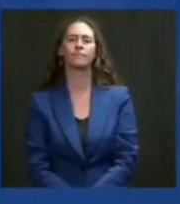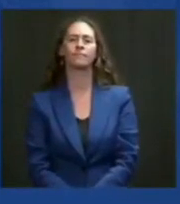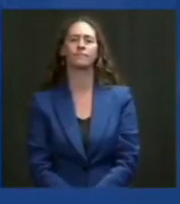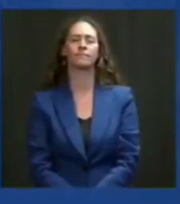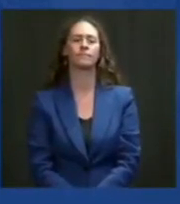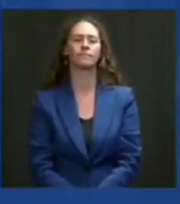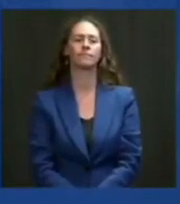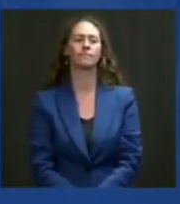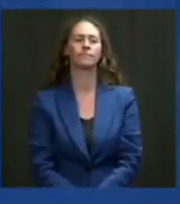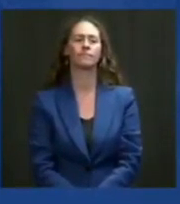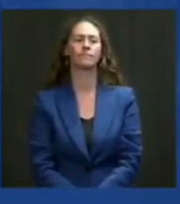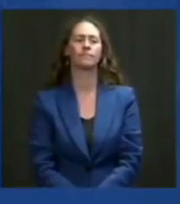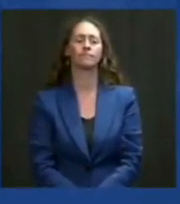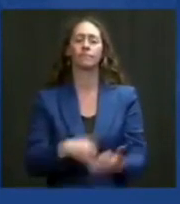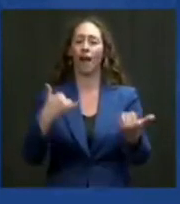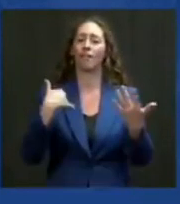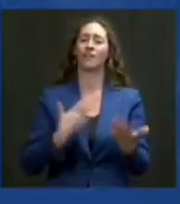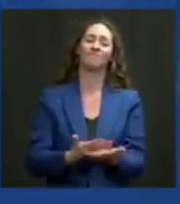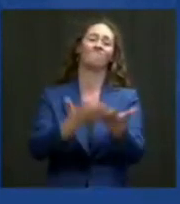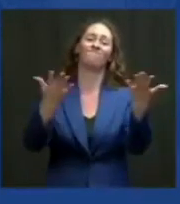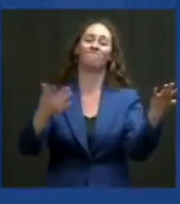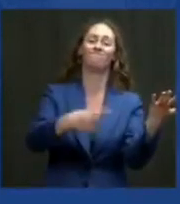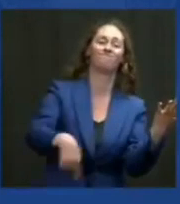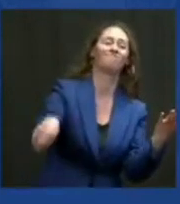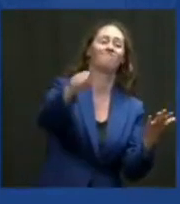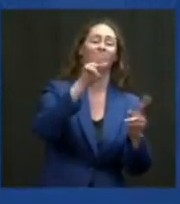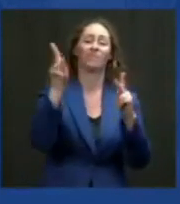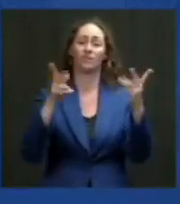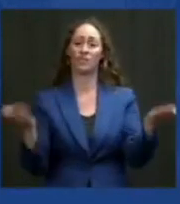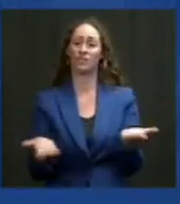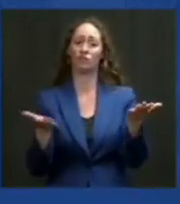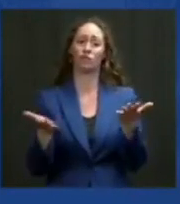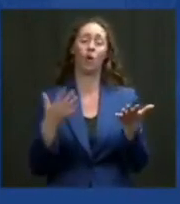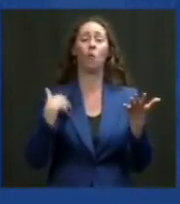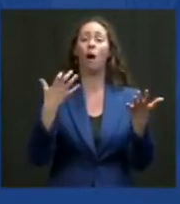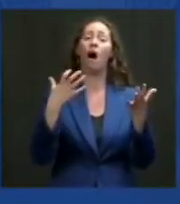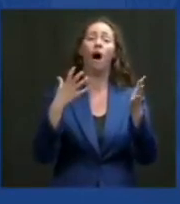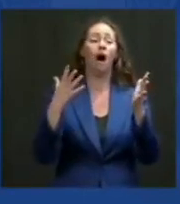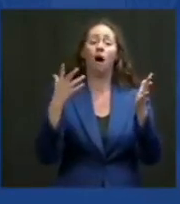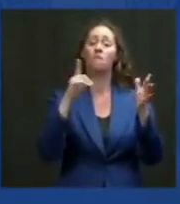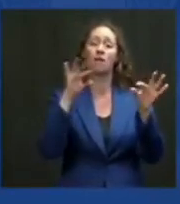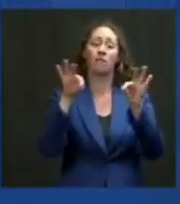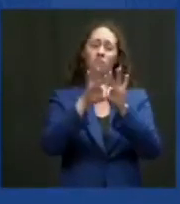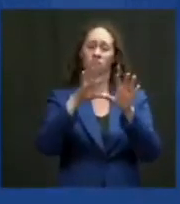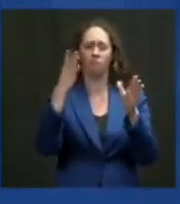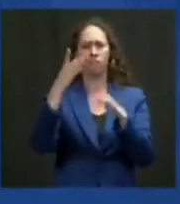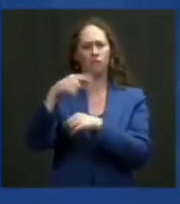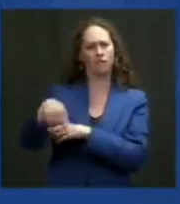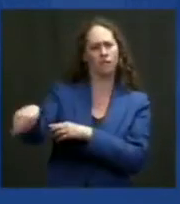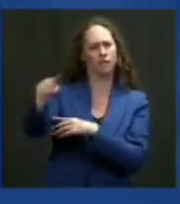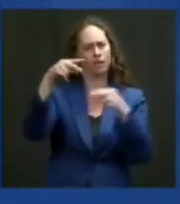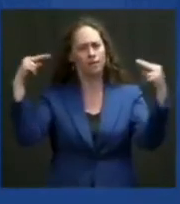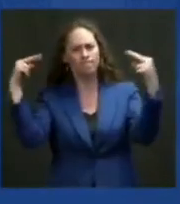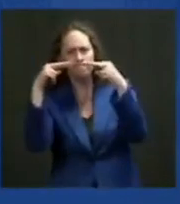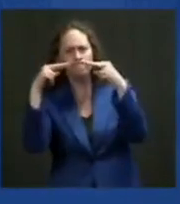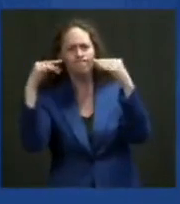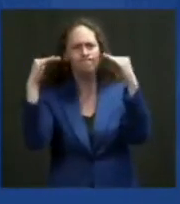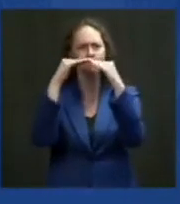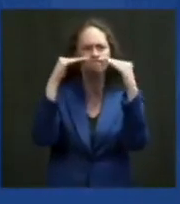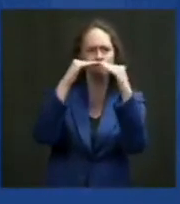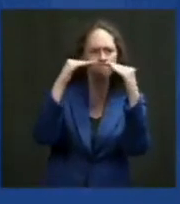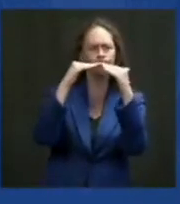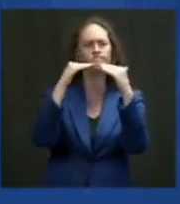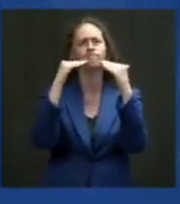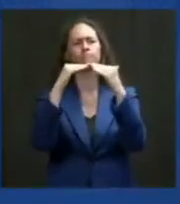My fellow Americans, it requires fair-mindedness, devotion to justice. Corny as it sounds, love